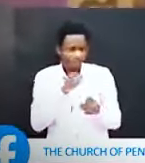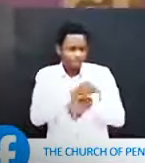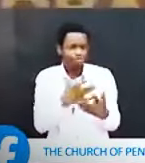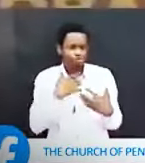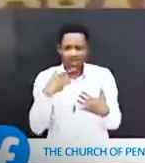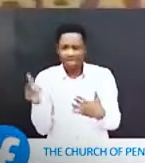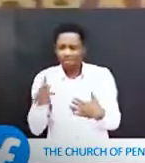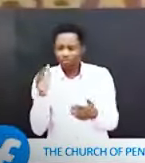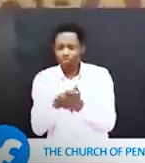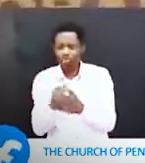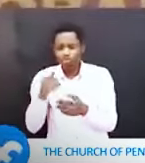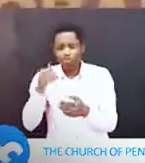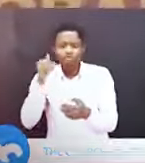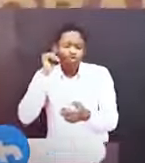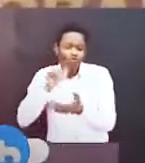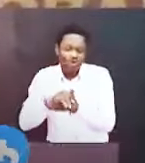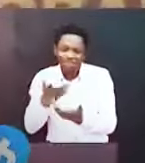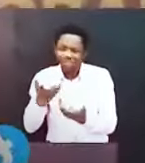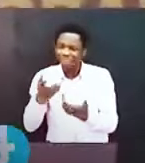to Kumasi 2 years or so.